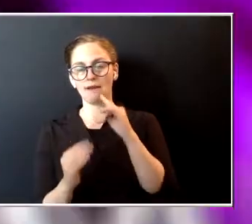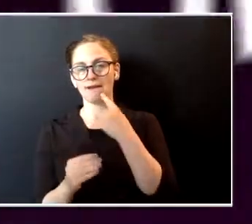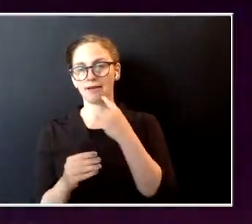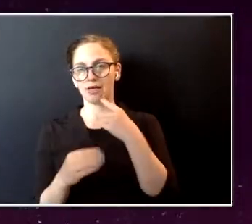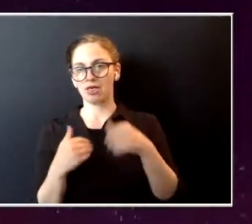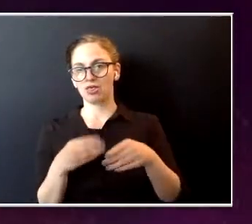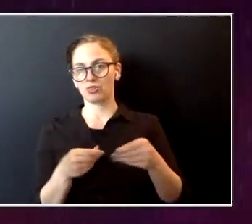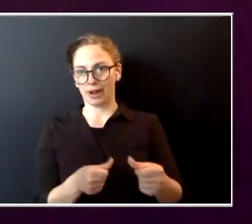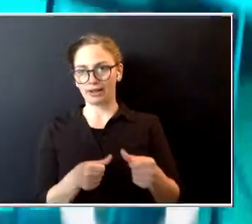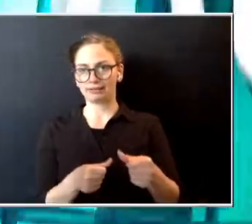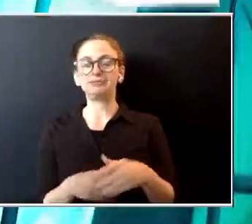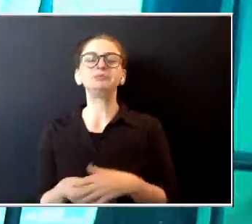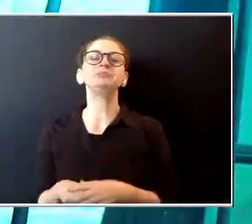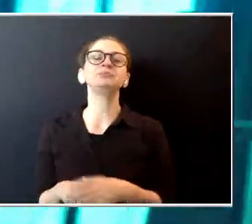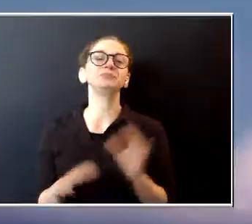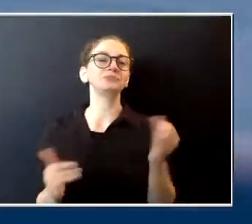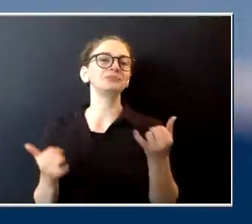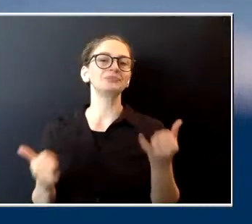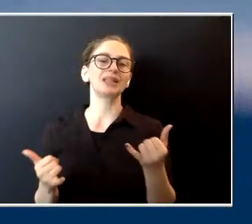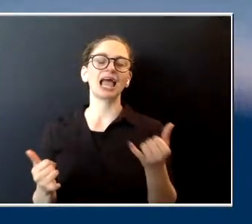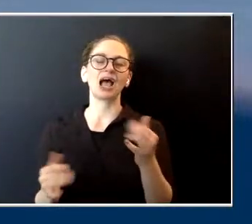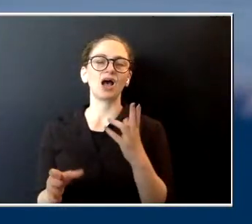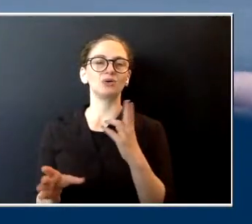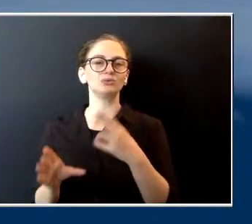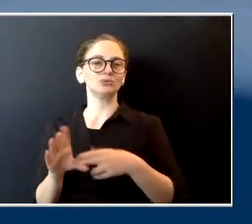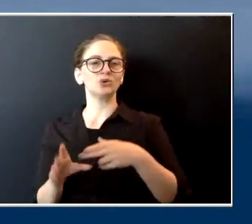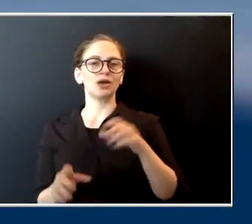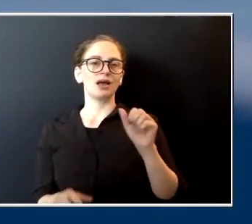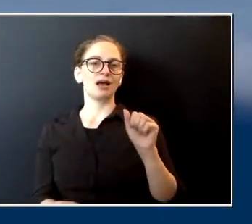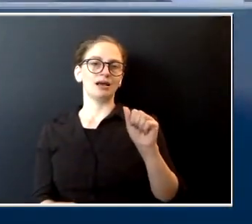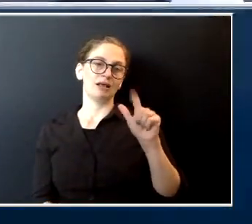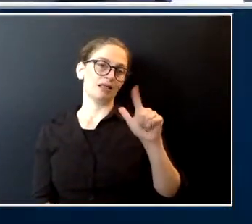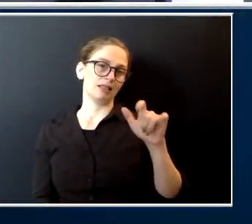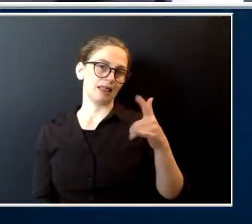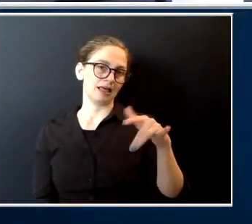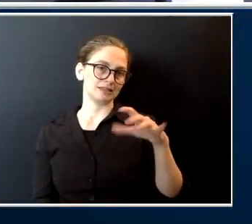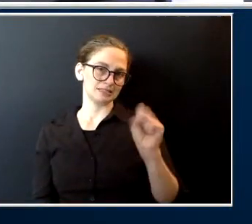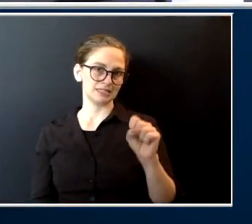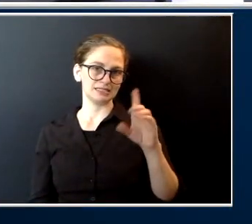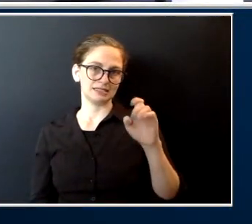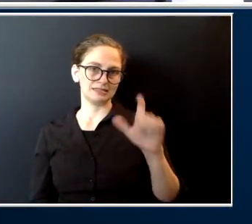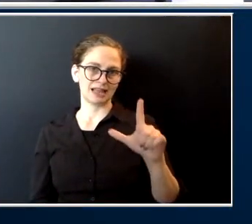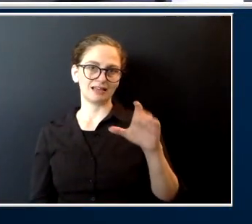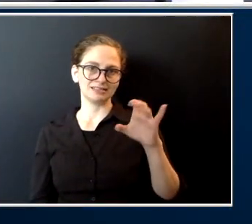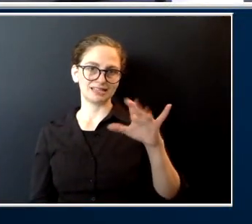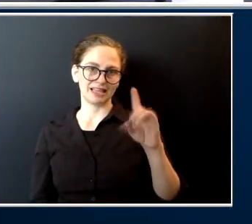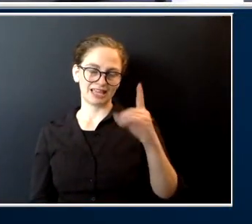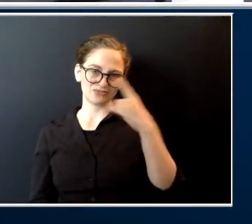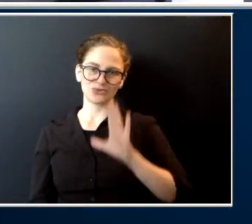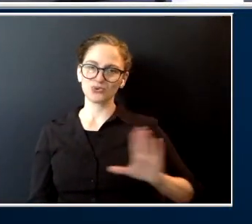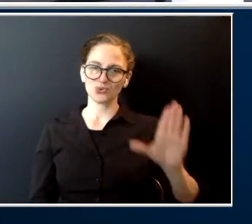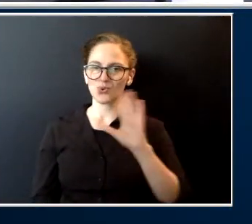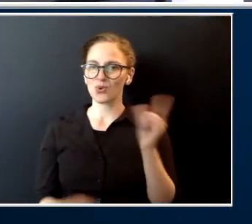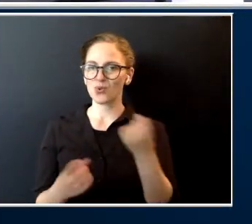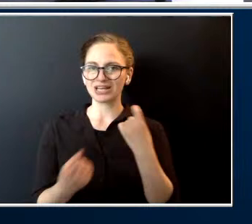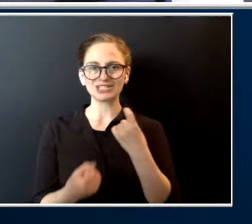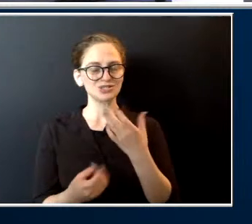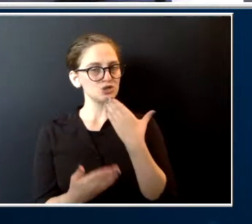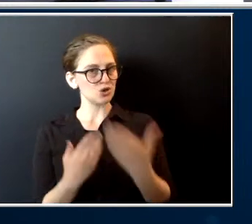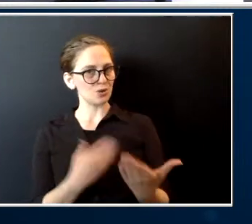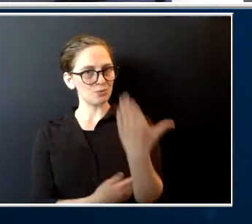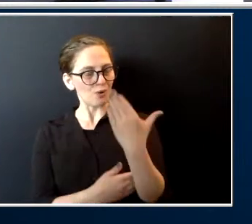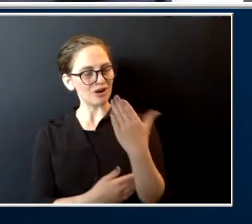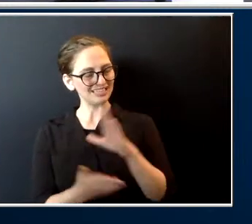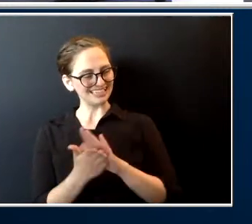Studio B with Alexis. Good morning, Alexis Del Cid. How the heck are you? Good morning. Good to be back. And this is a really cool